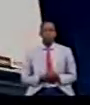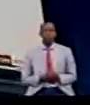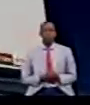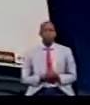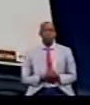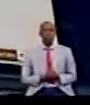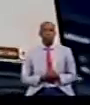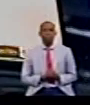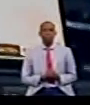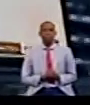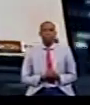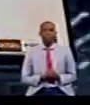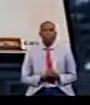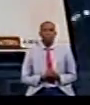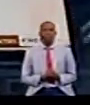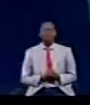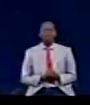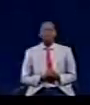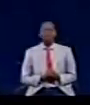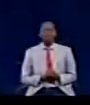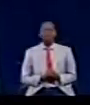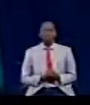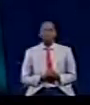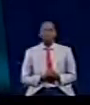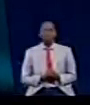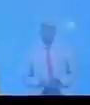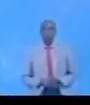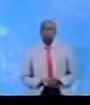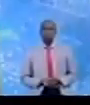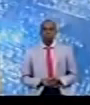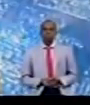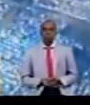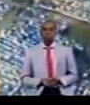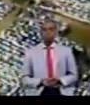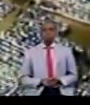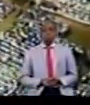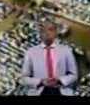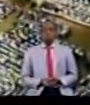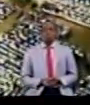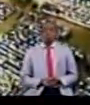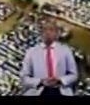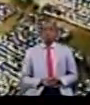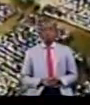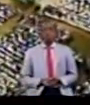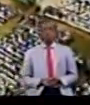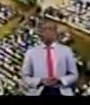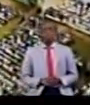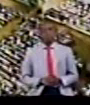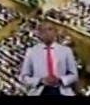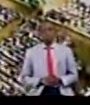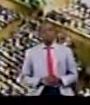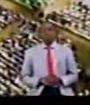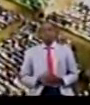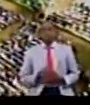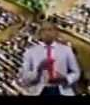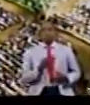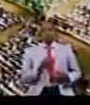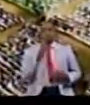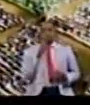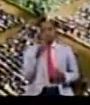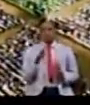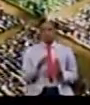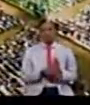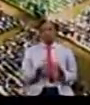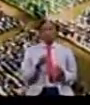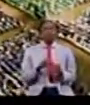Jesus Christ. Our life is preserved. Our life is protected. When we go out, the Lord will protect us. When we come in, the Lord